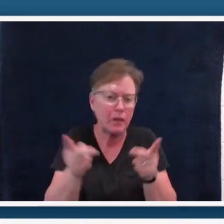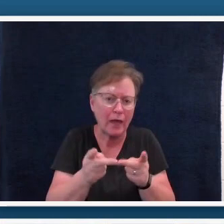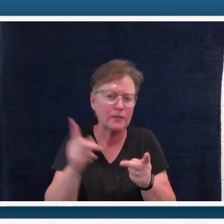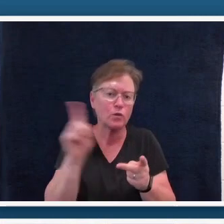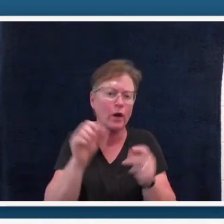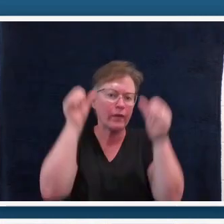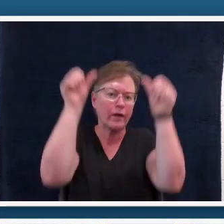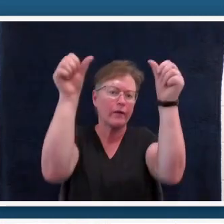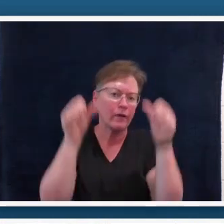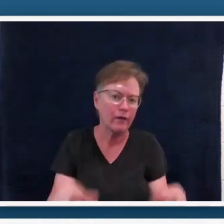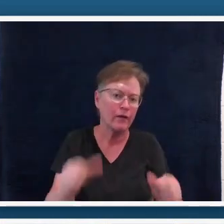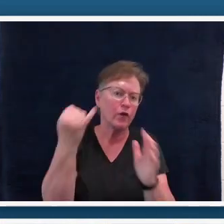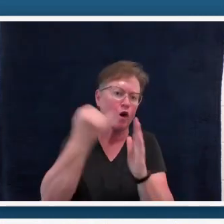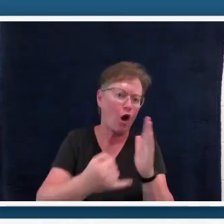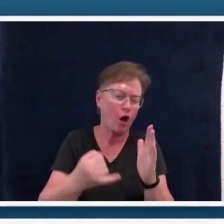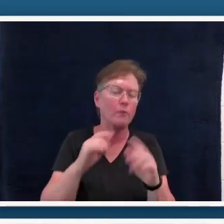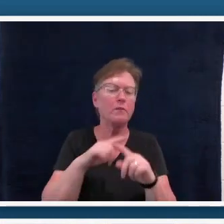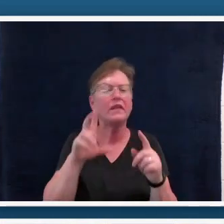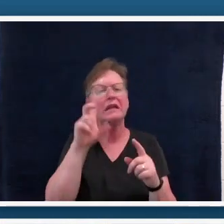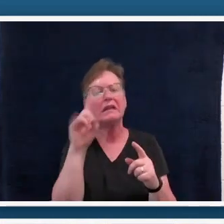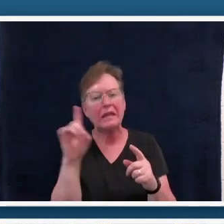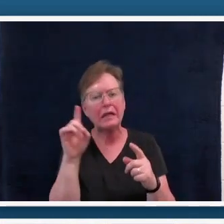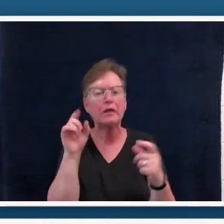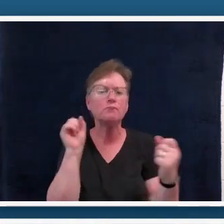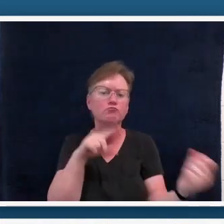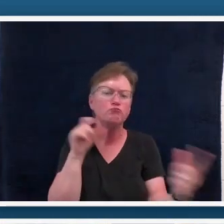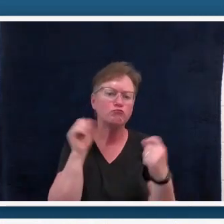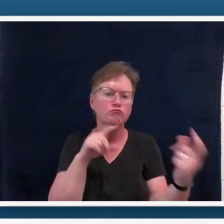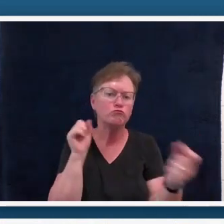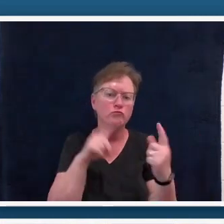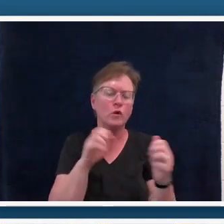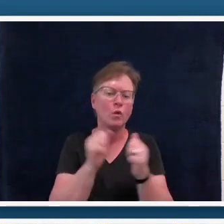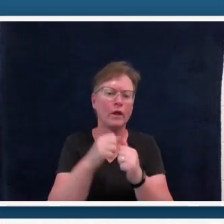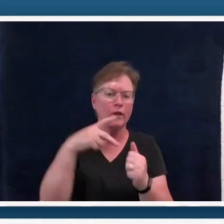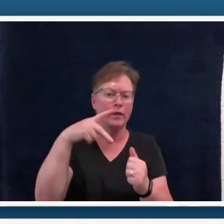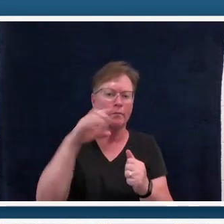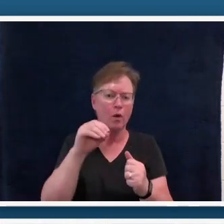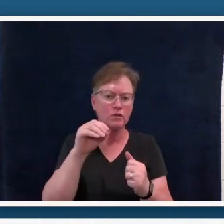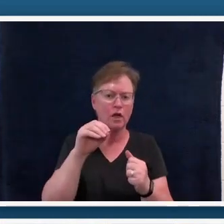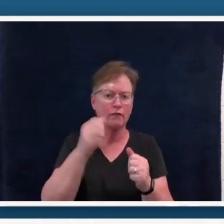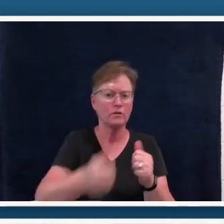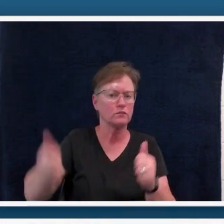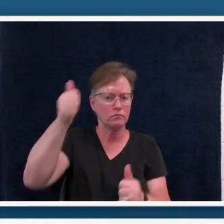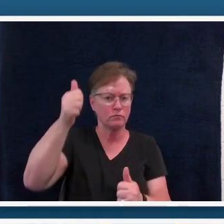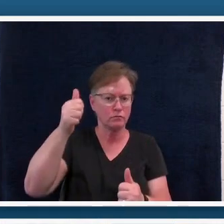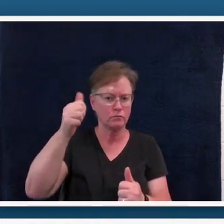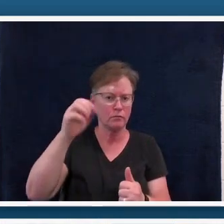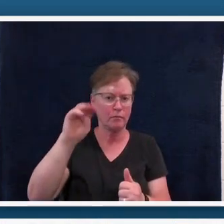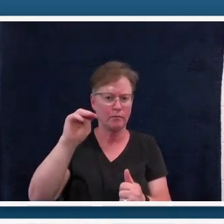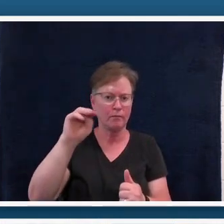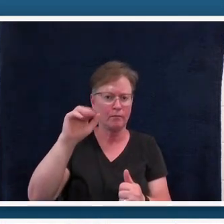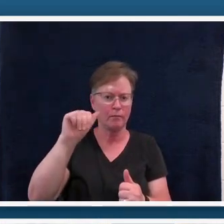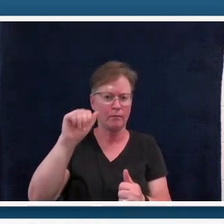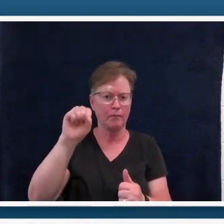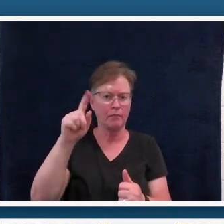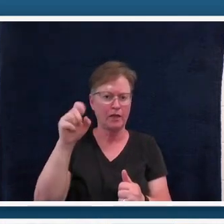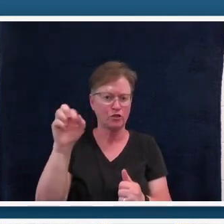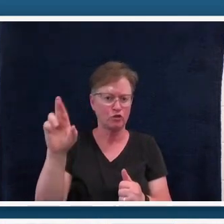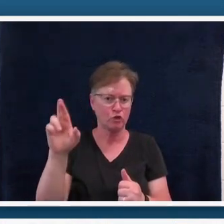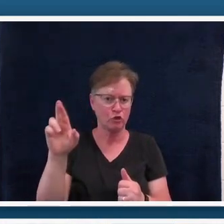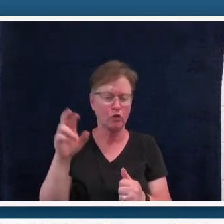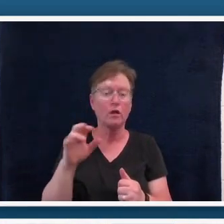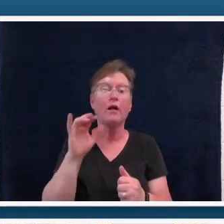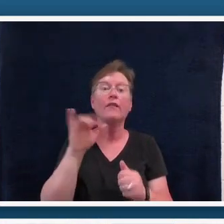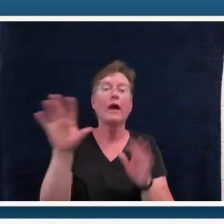at least correspond with the postmaster when selecting topics. And then there was a design approval process that was very tightly controlled